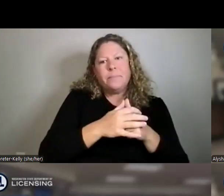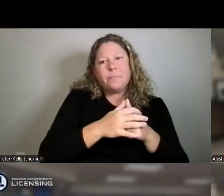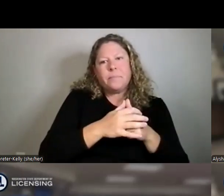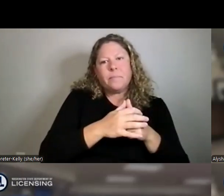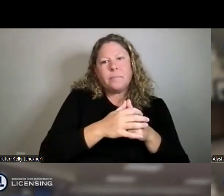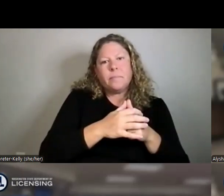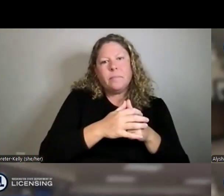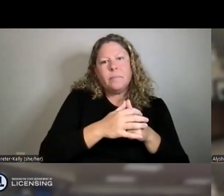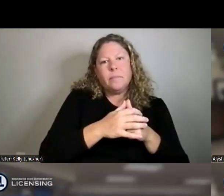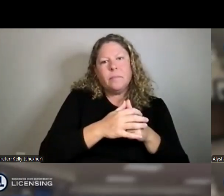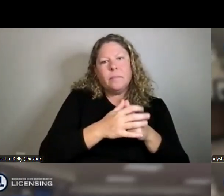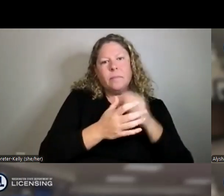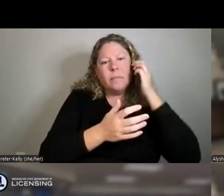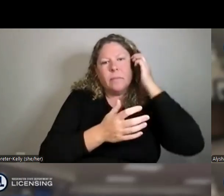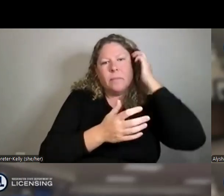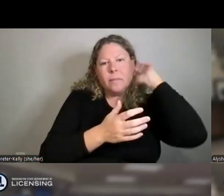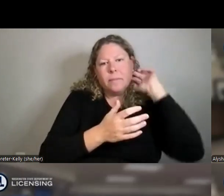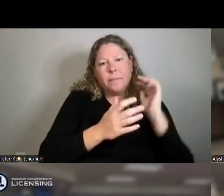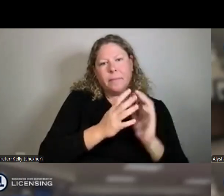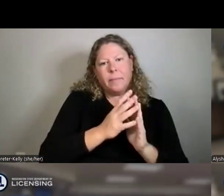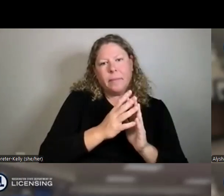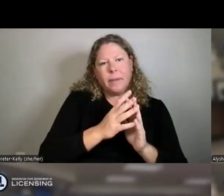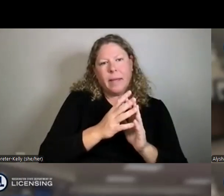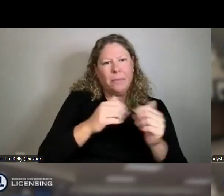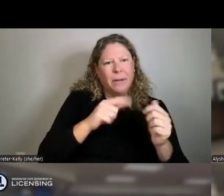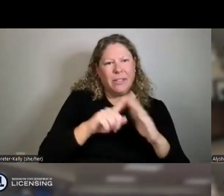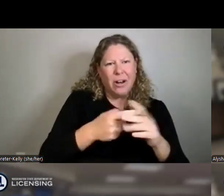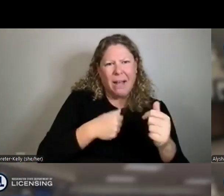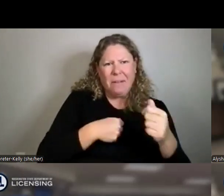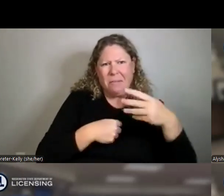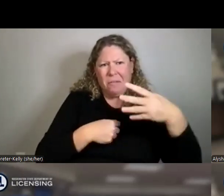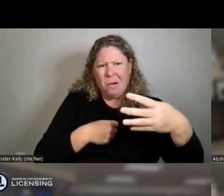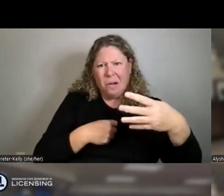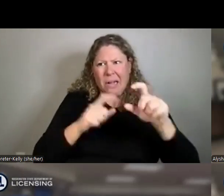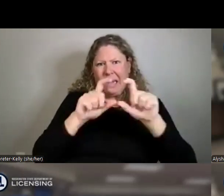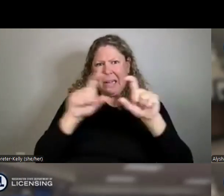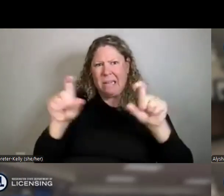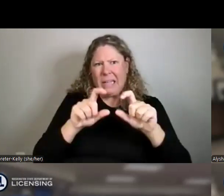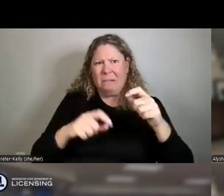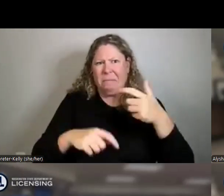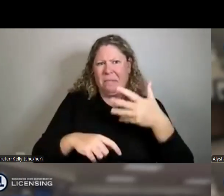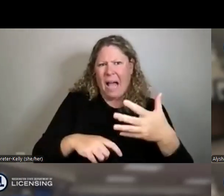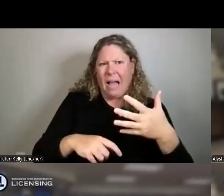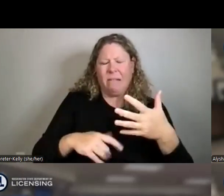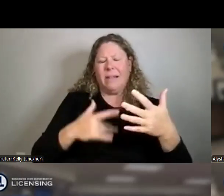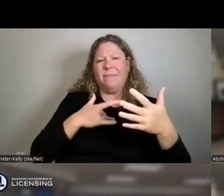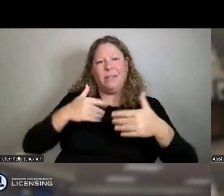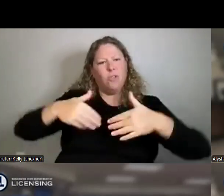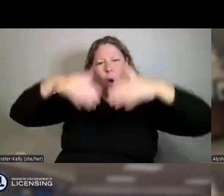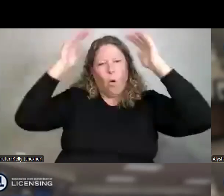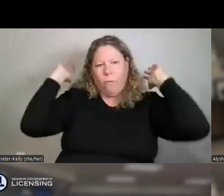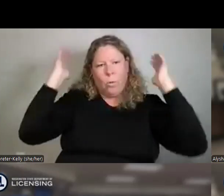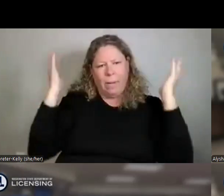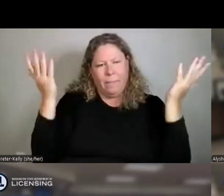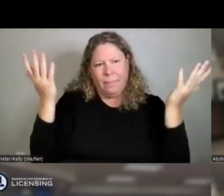And really, I think you start to get to like 4 or 5 elements, and then it starts becoming overwhelming. And some of